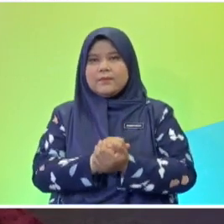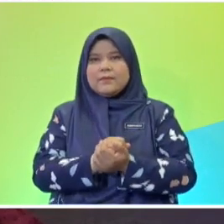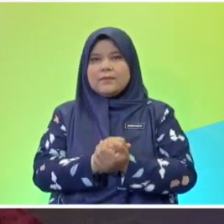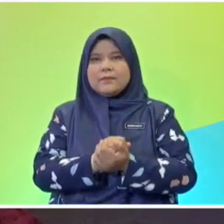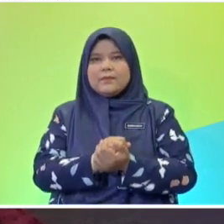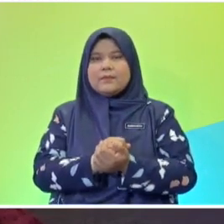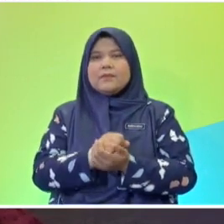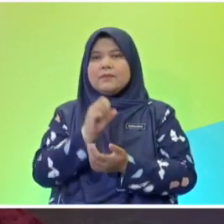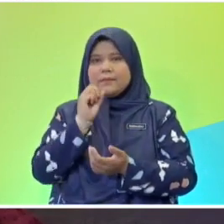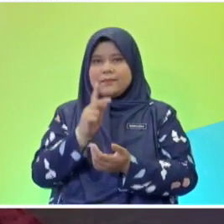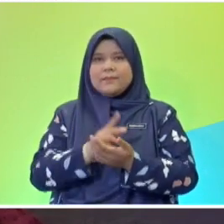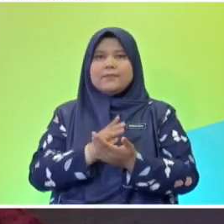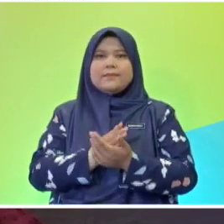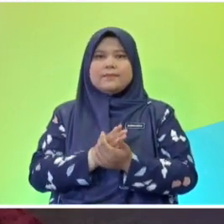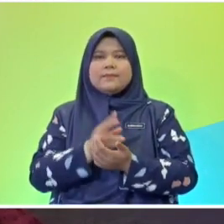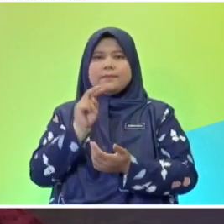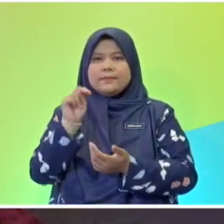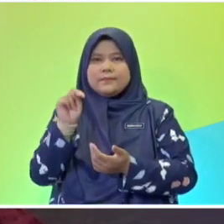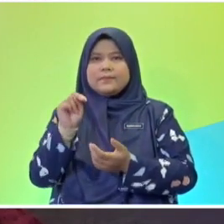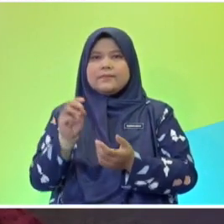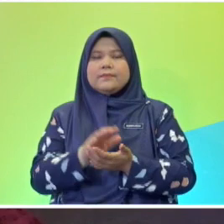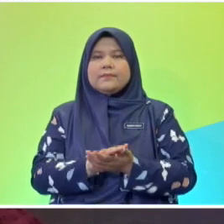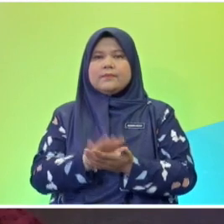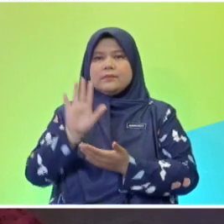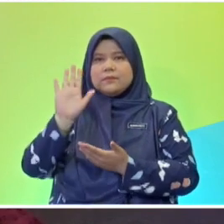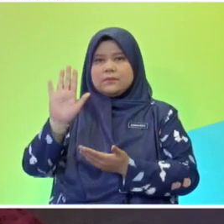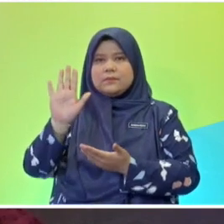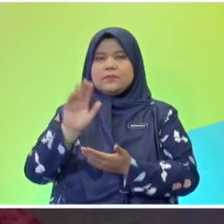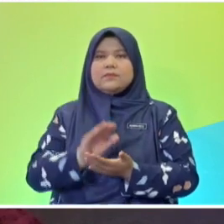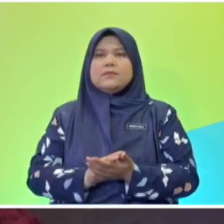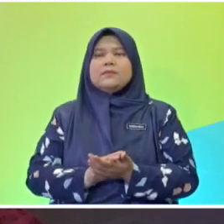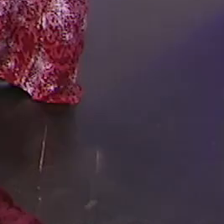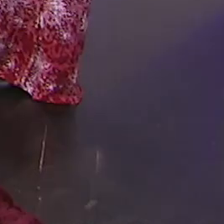don't go anywhere. We'll be right back here on Pentaksiran Sumatif only on EduwebTV KPM.